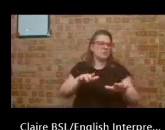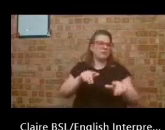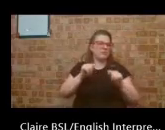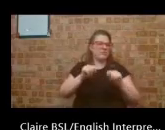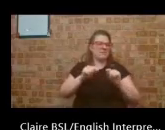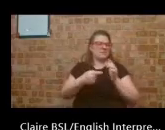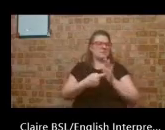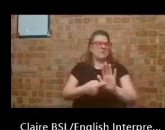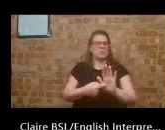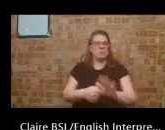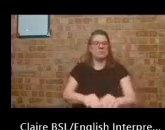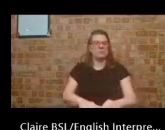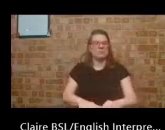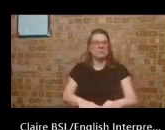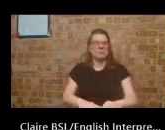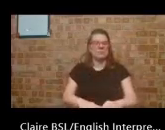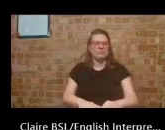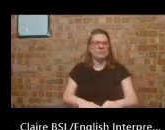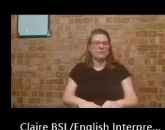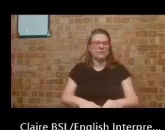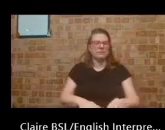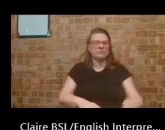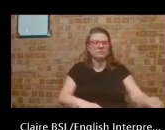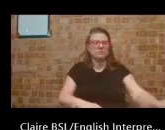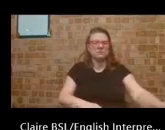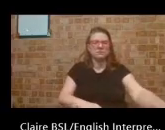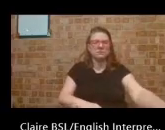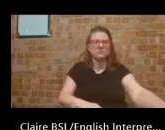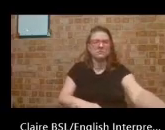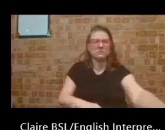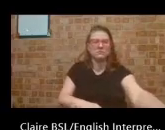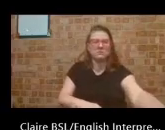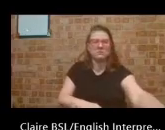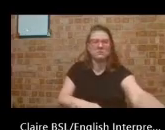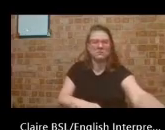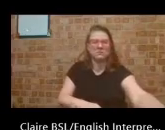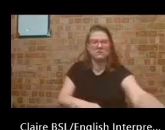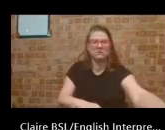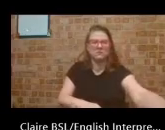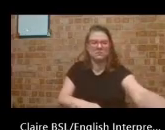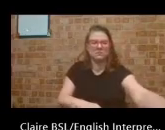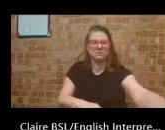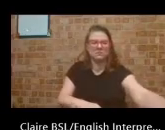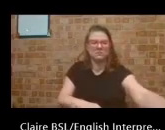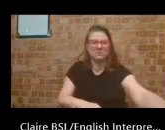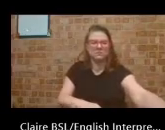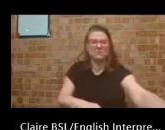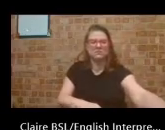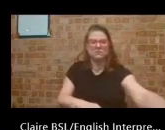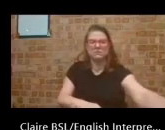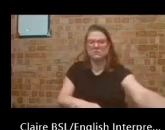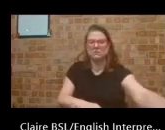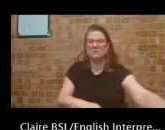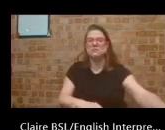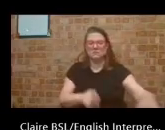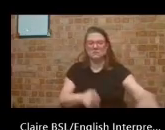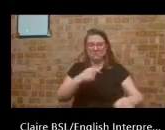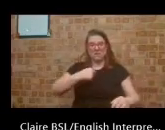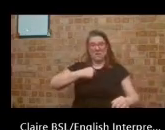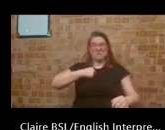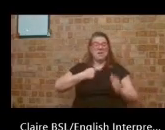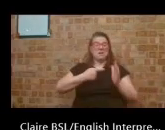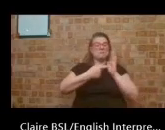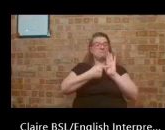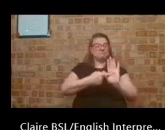this demonstration. Sorry about this. What I'm demonstrating is that A, my normal voice is a robot, and